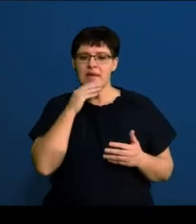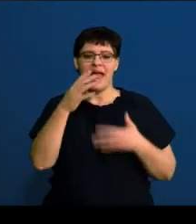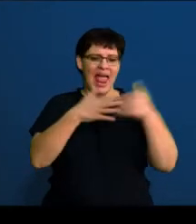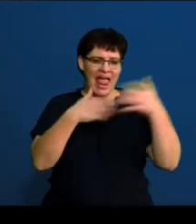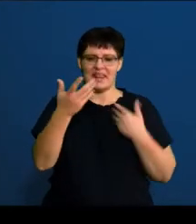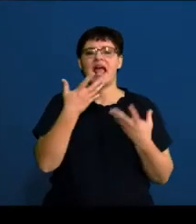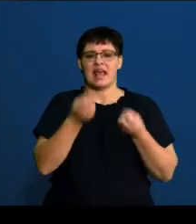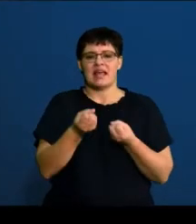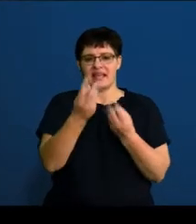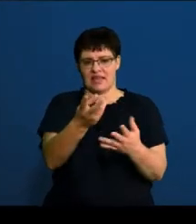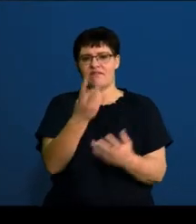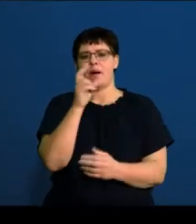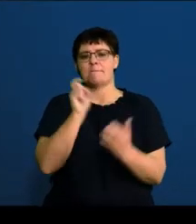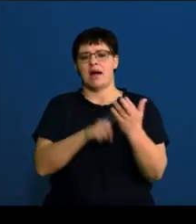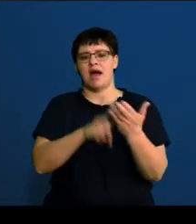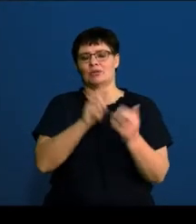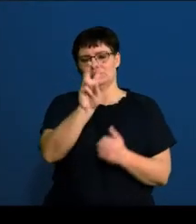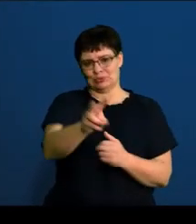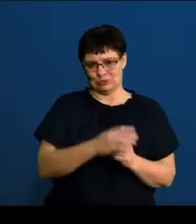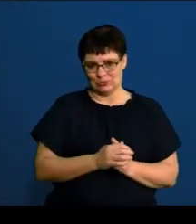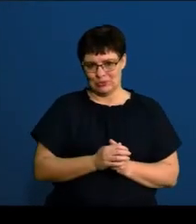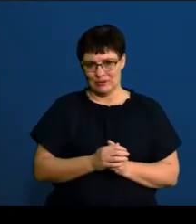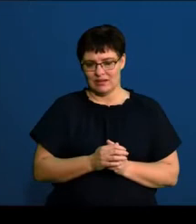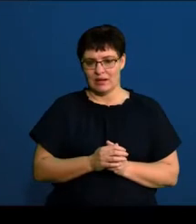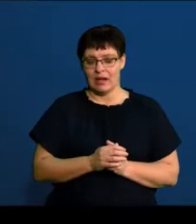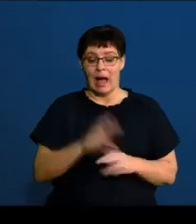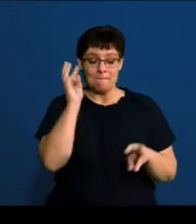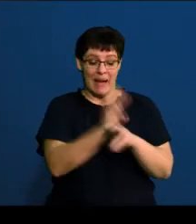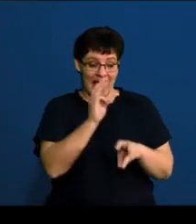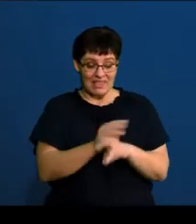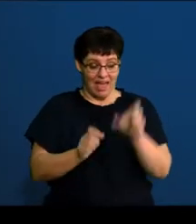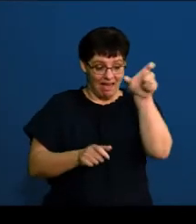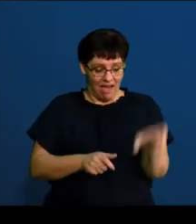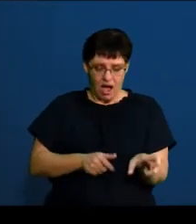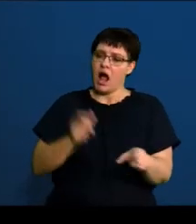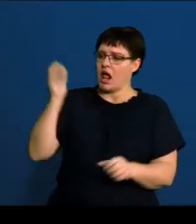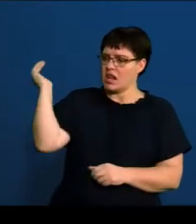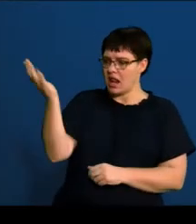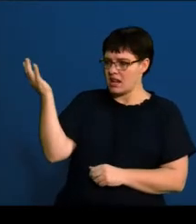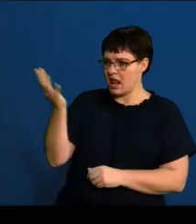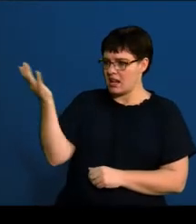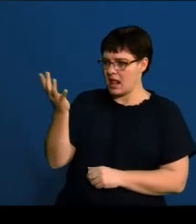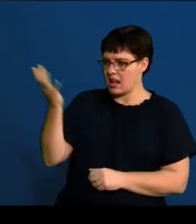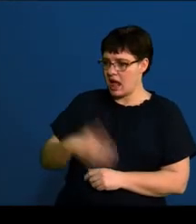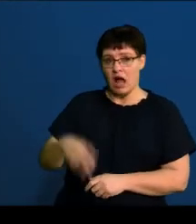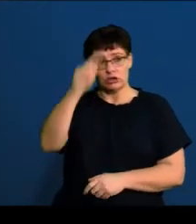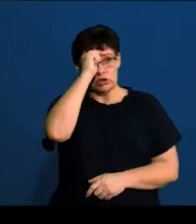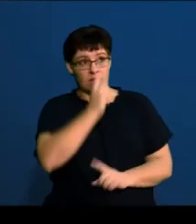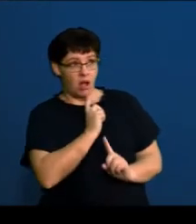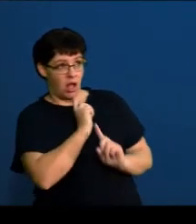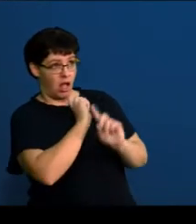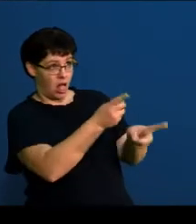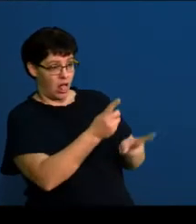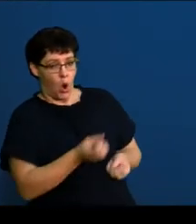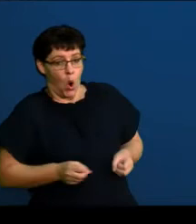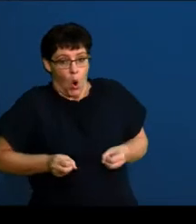right? Jeremy's mother does all the talking and does not give him an opportunity to speak. So that